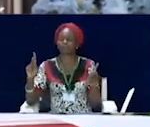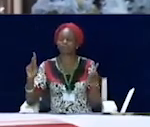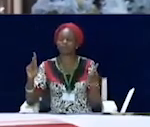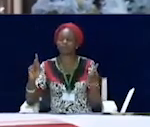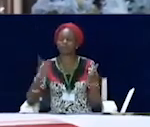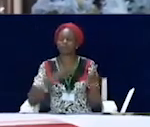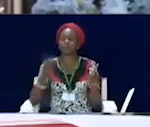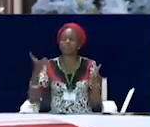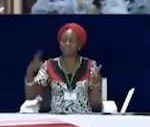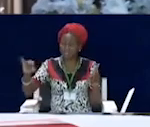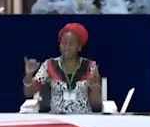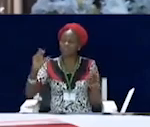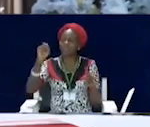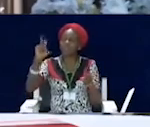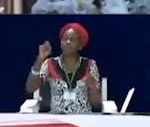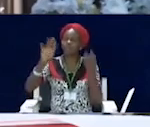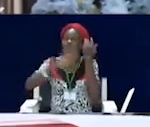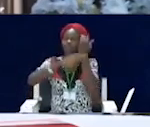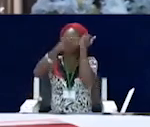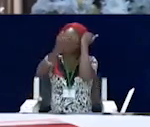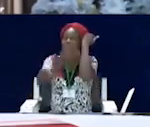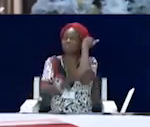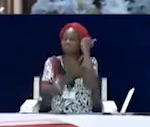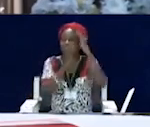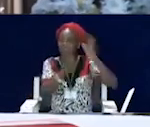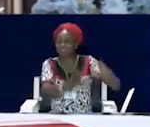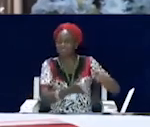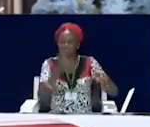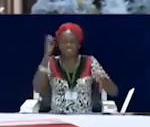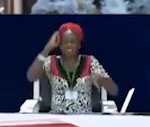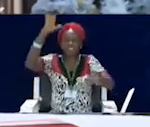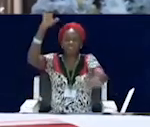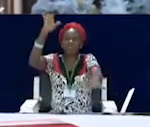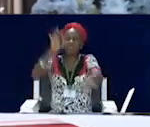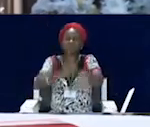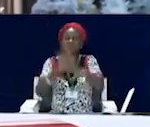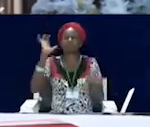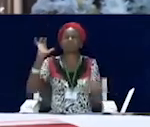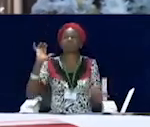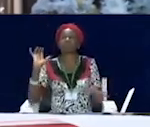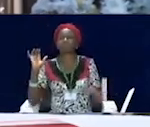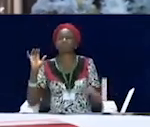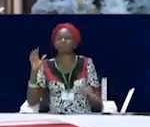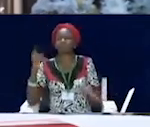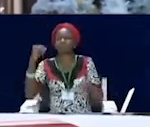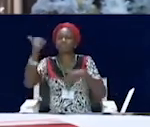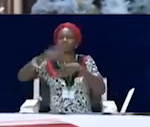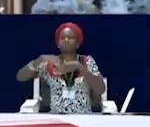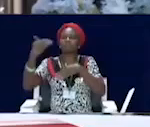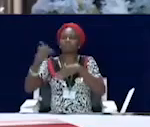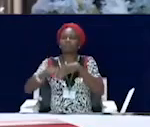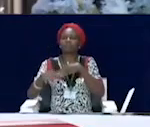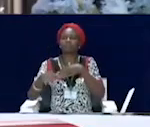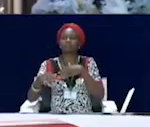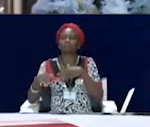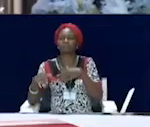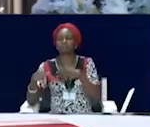And there were still 12 baskets left over. He touched the bread.